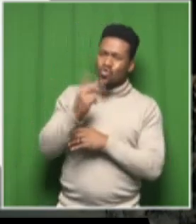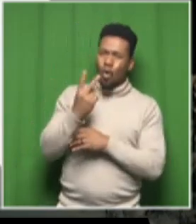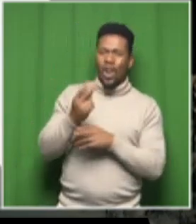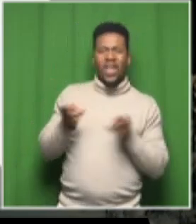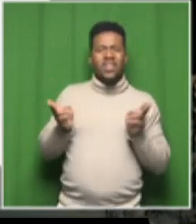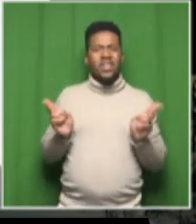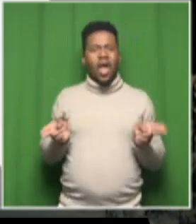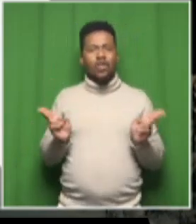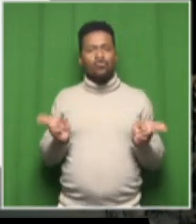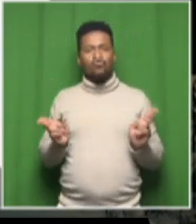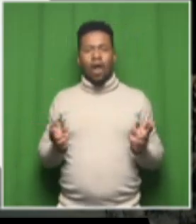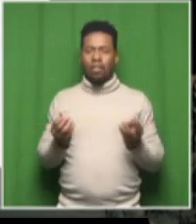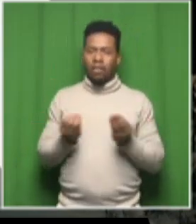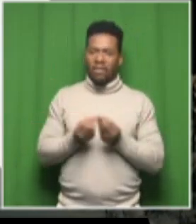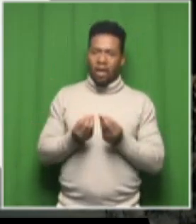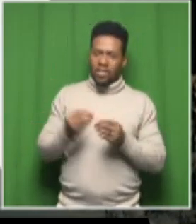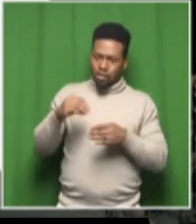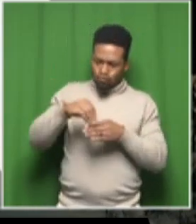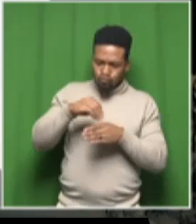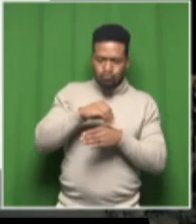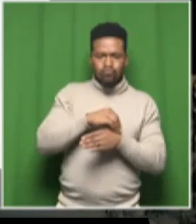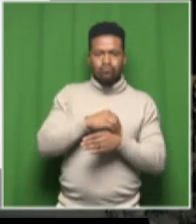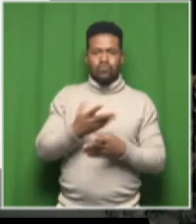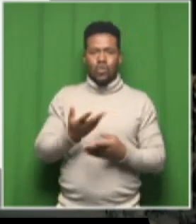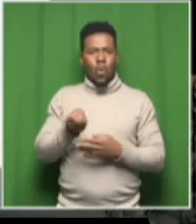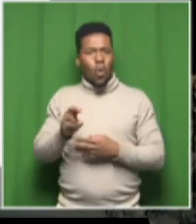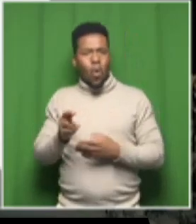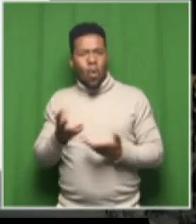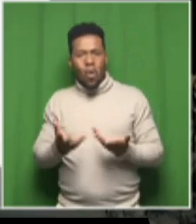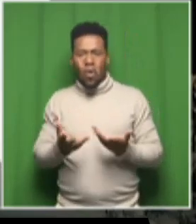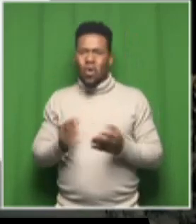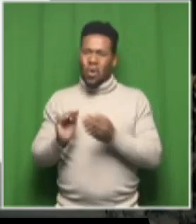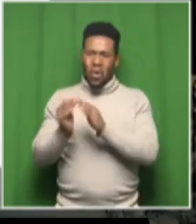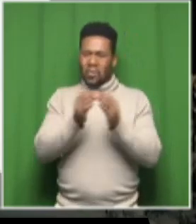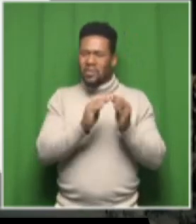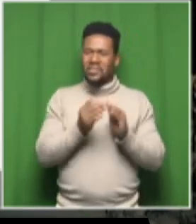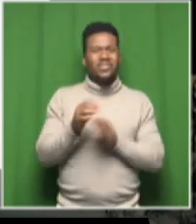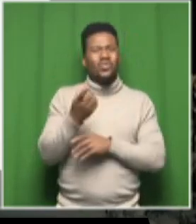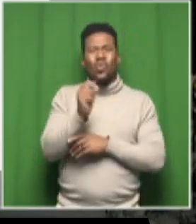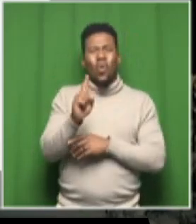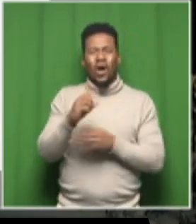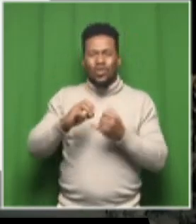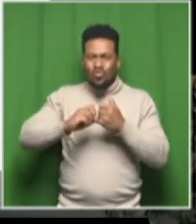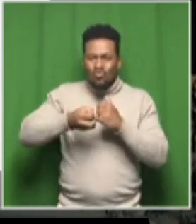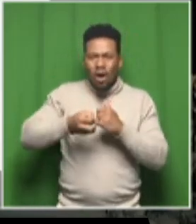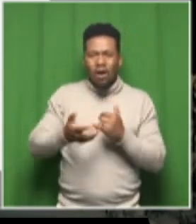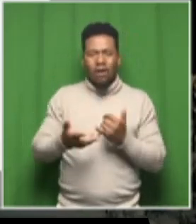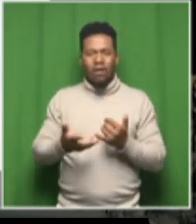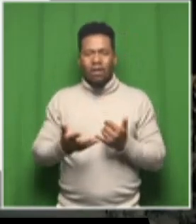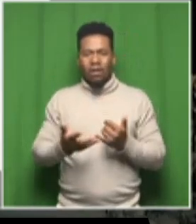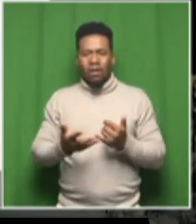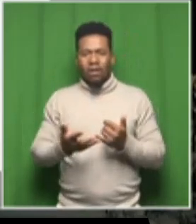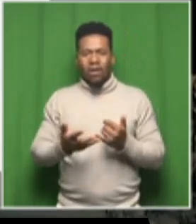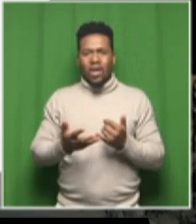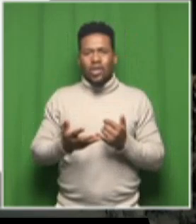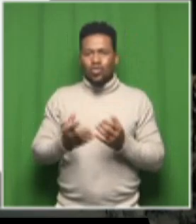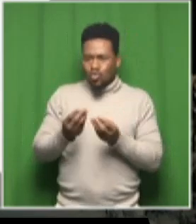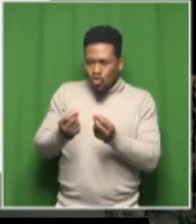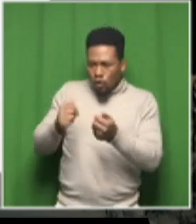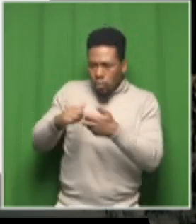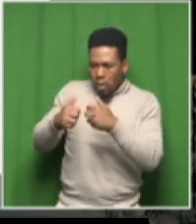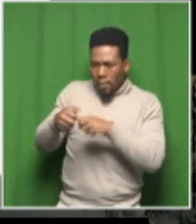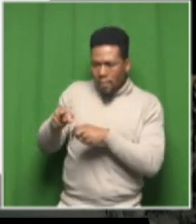land, to sustain themselves. I mean, from your vantage point, what should communities be doing for themselves despite mitigating against the